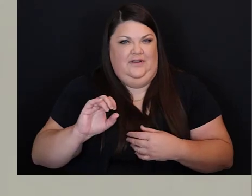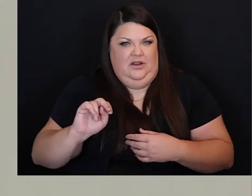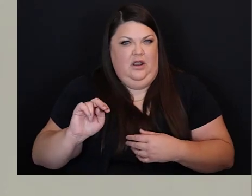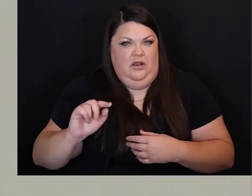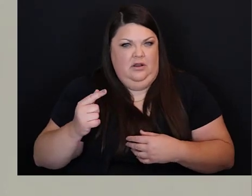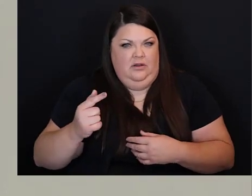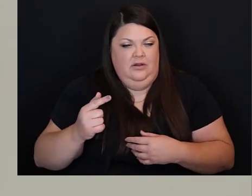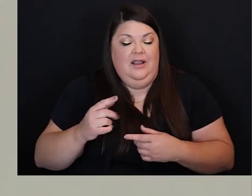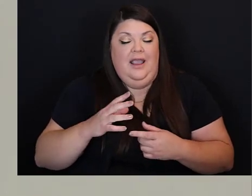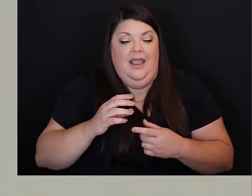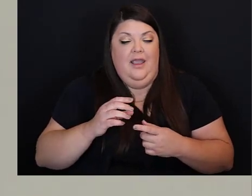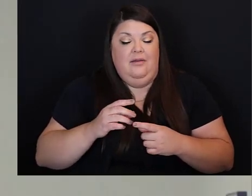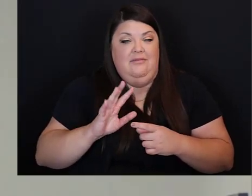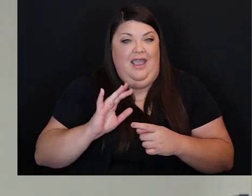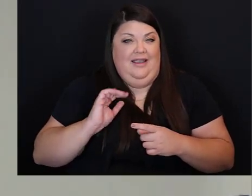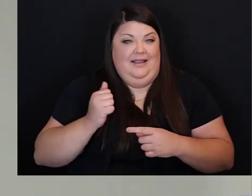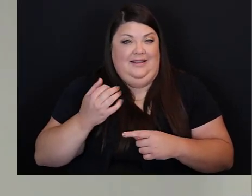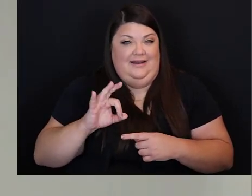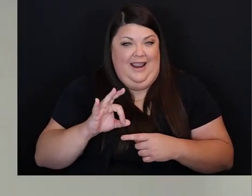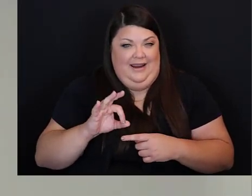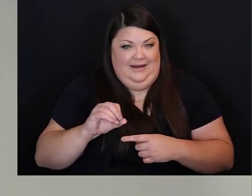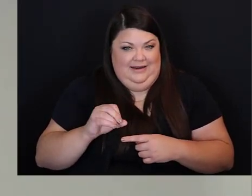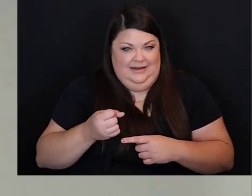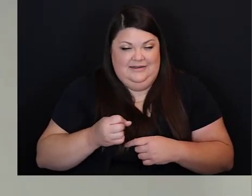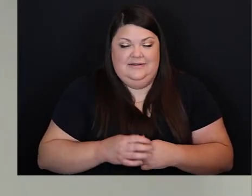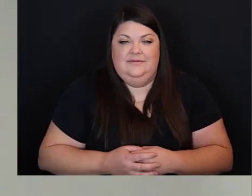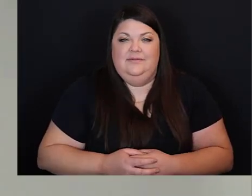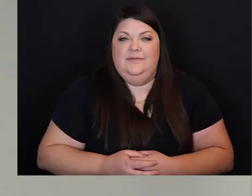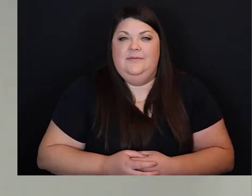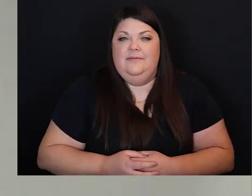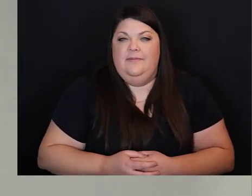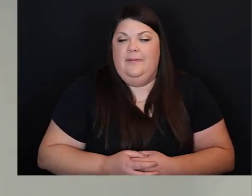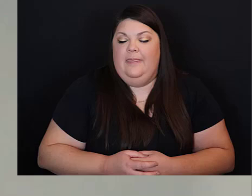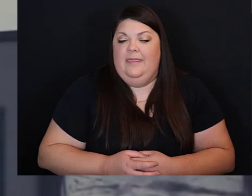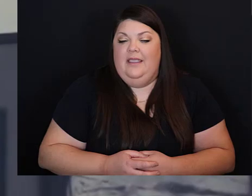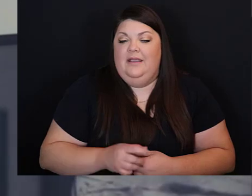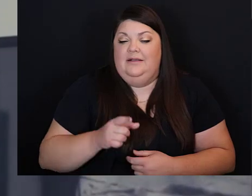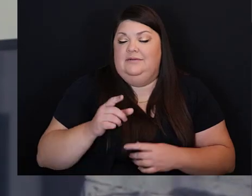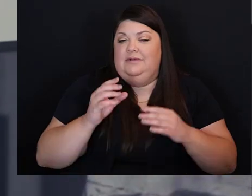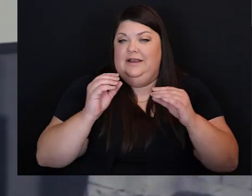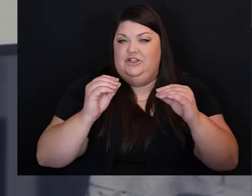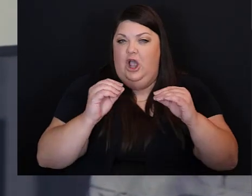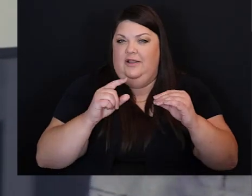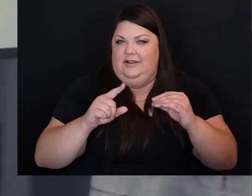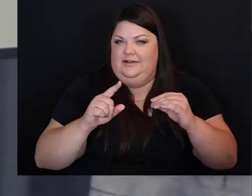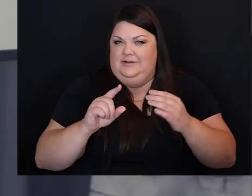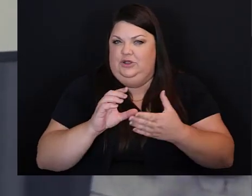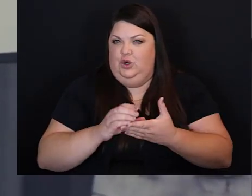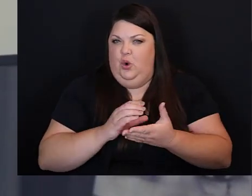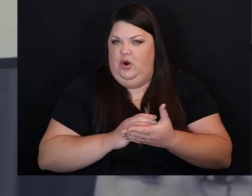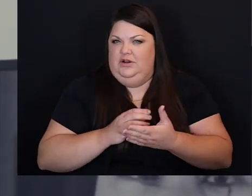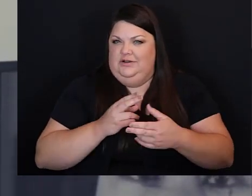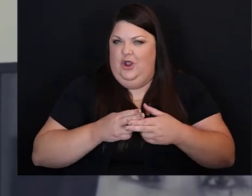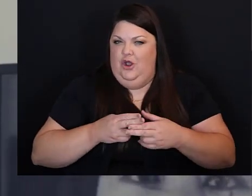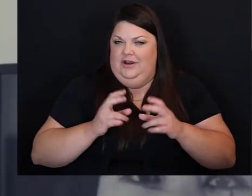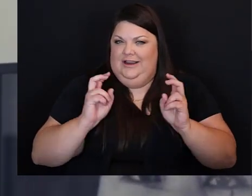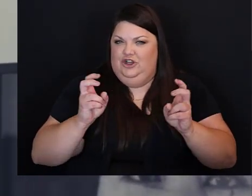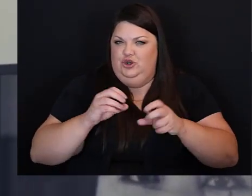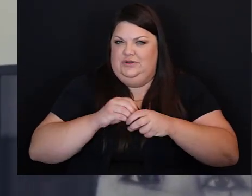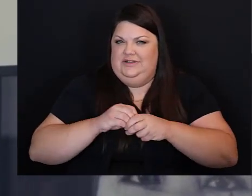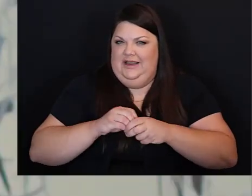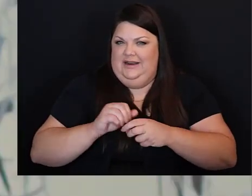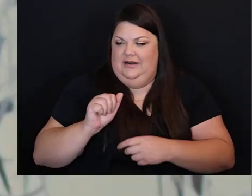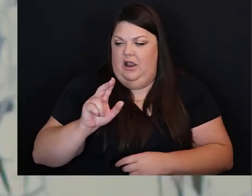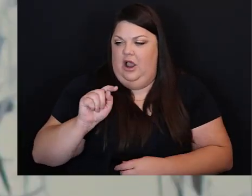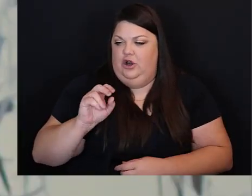UC Irvine. Yong Soon taught this course called Issues in Autobiography only once, but